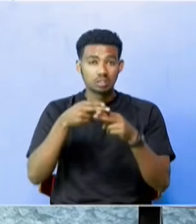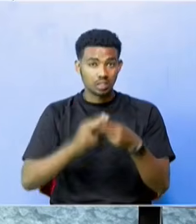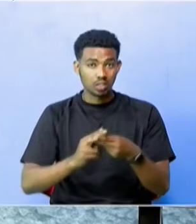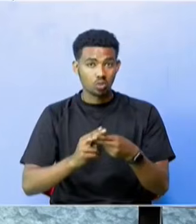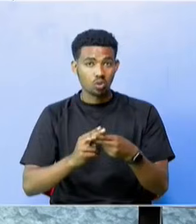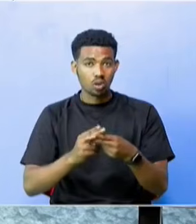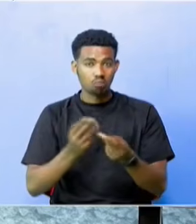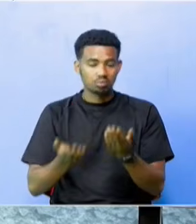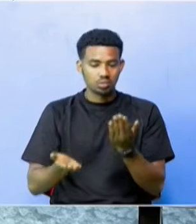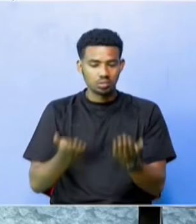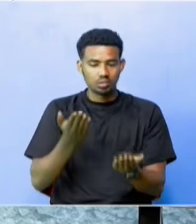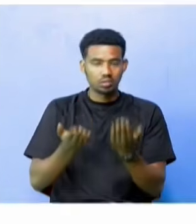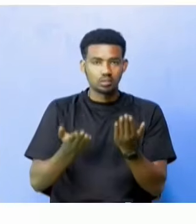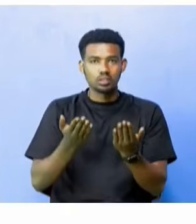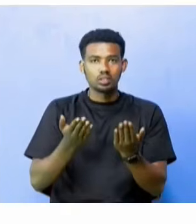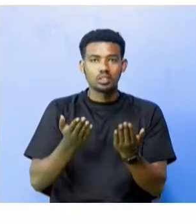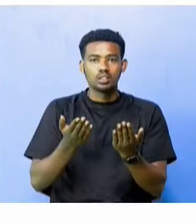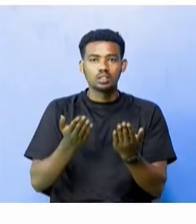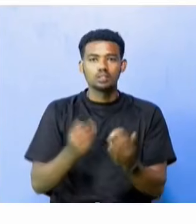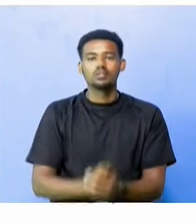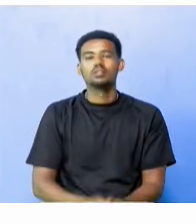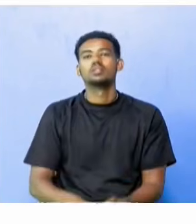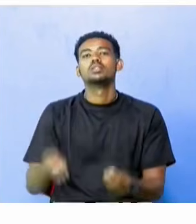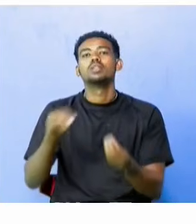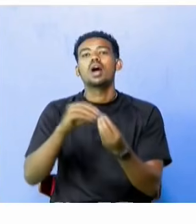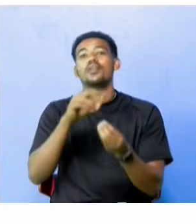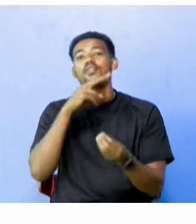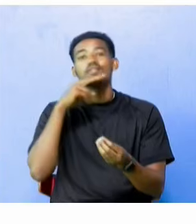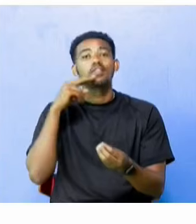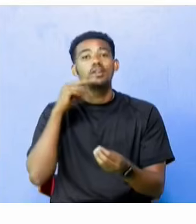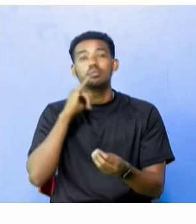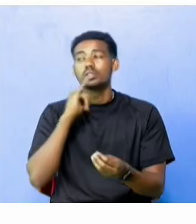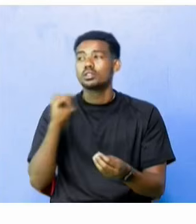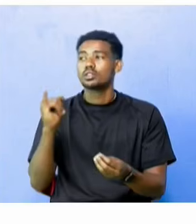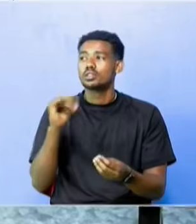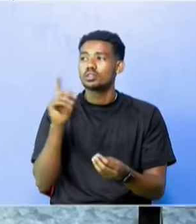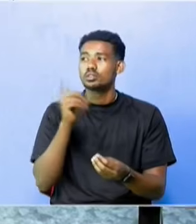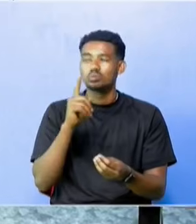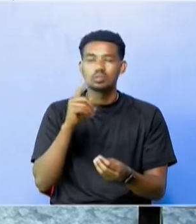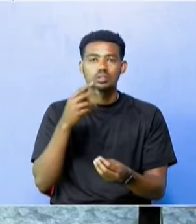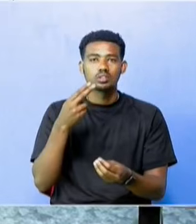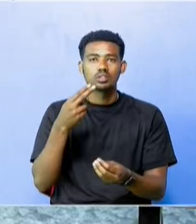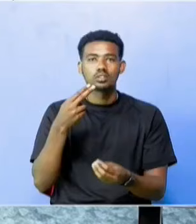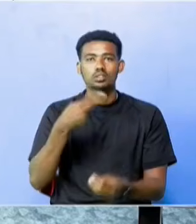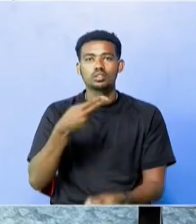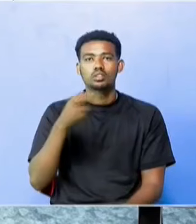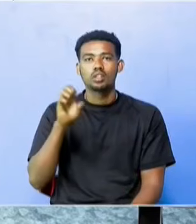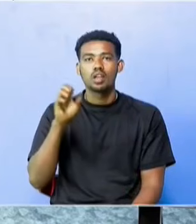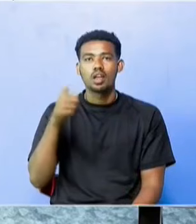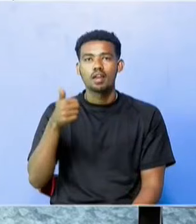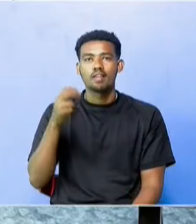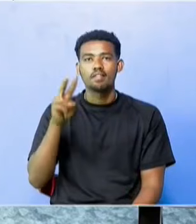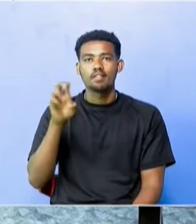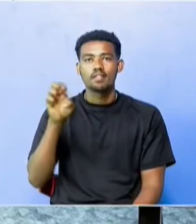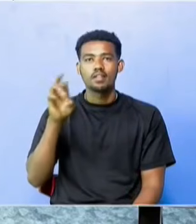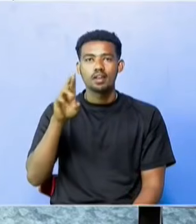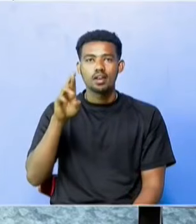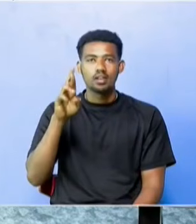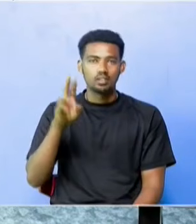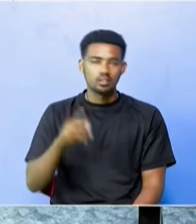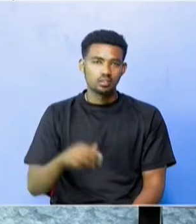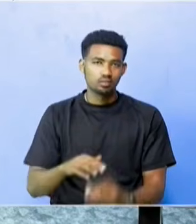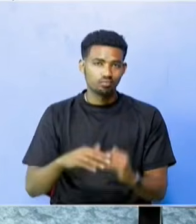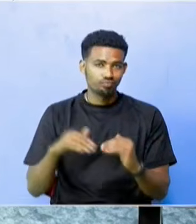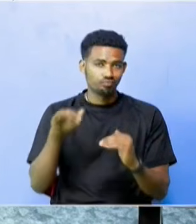right? Okay. Then the adverb here is what? Heavier. Saada weighs heavier than